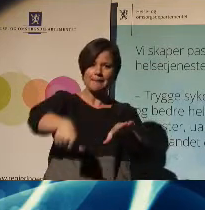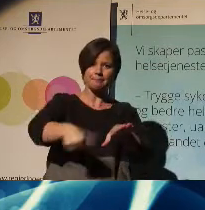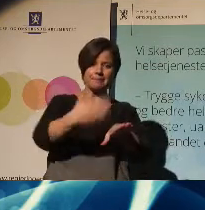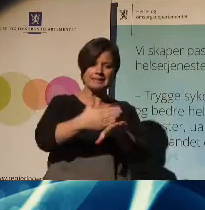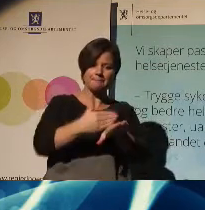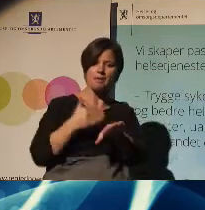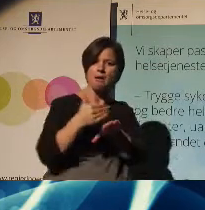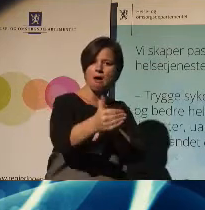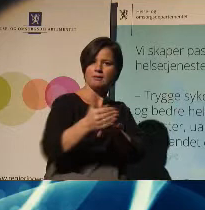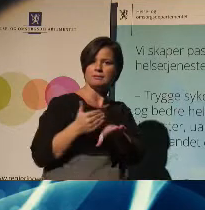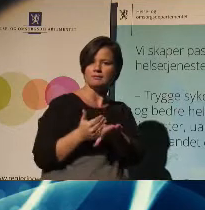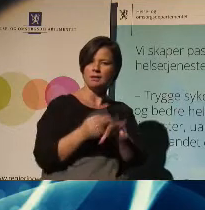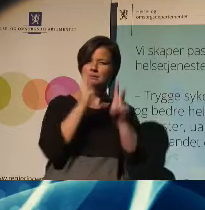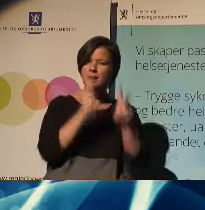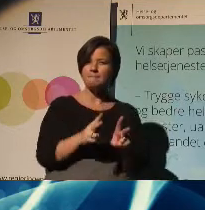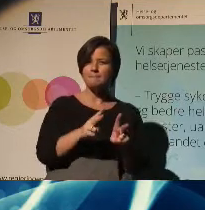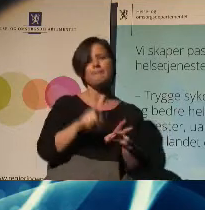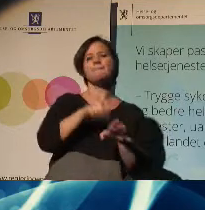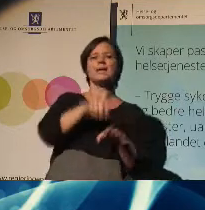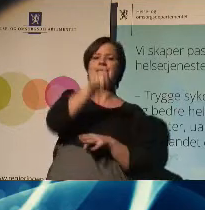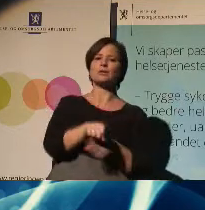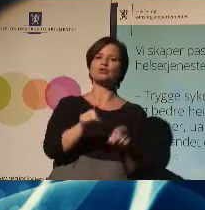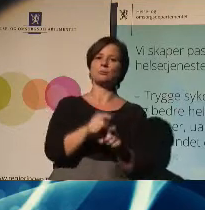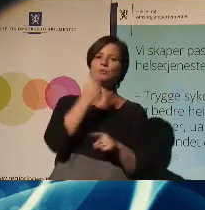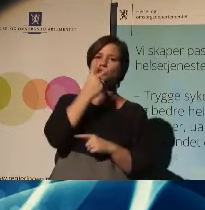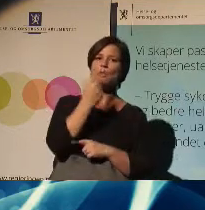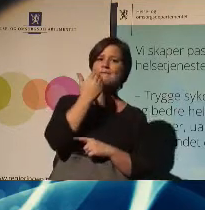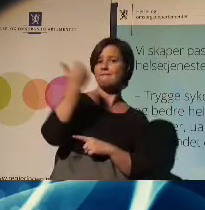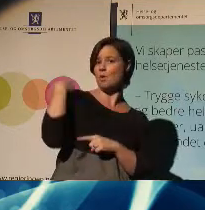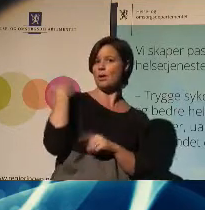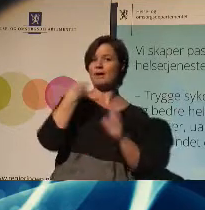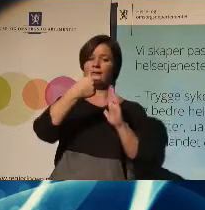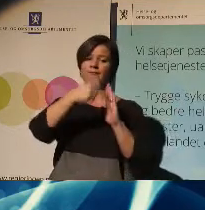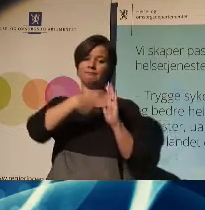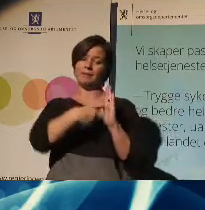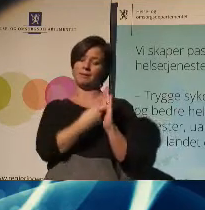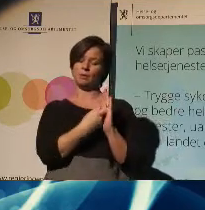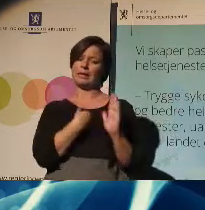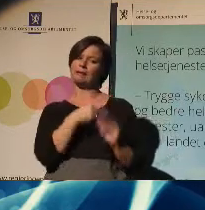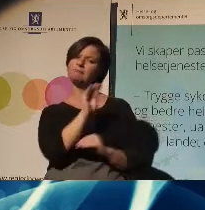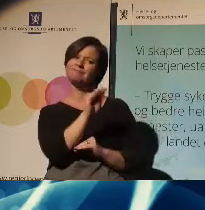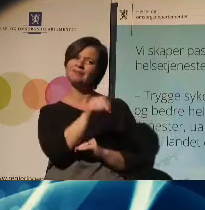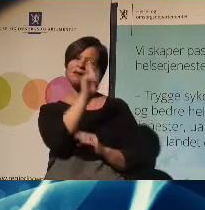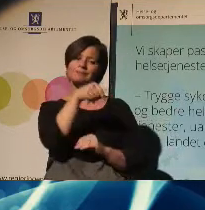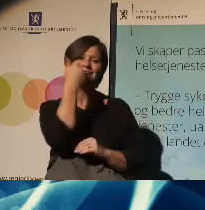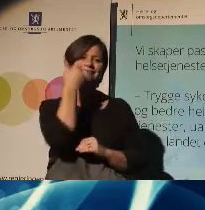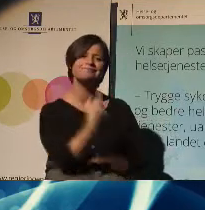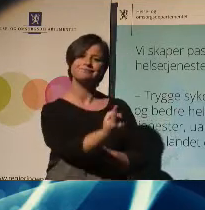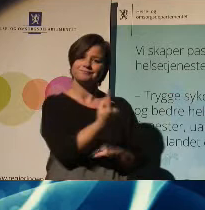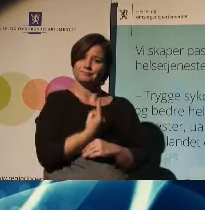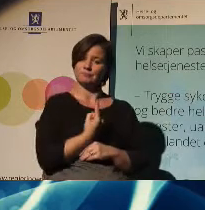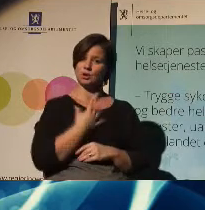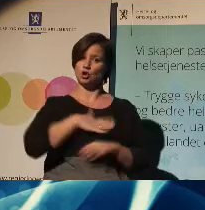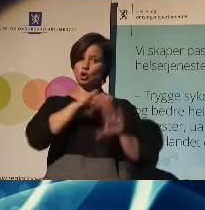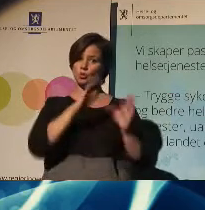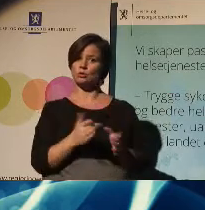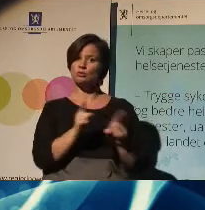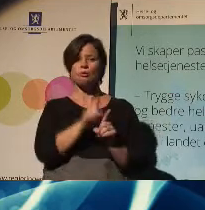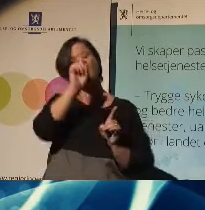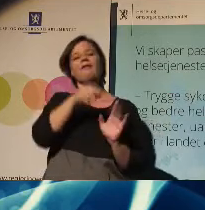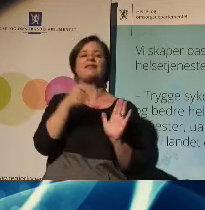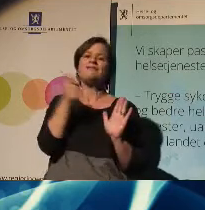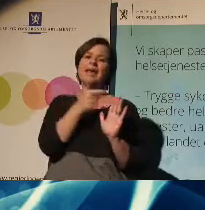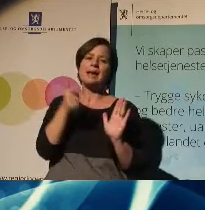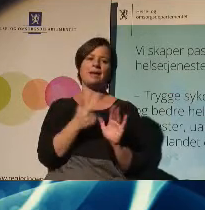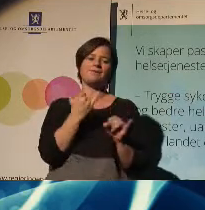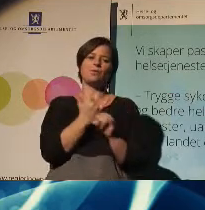very same patient that you saw in the previous video. And I asked him to come to the hospital to do a little demo video of visual cueing, because